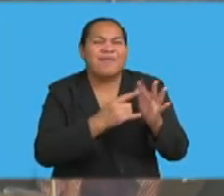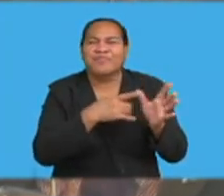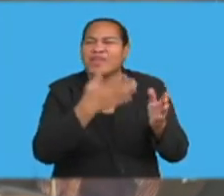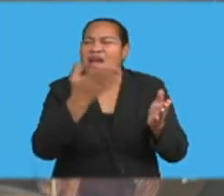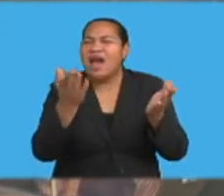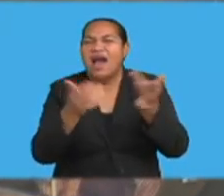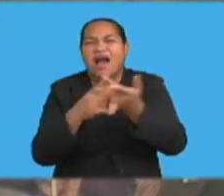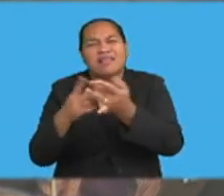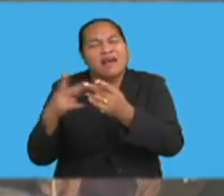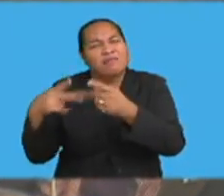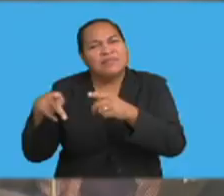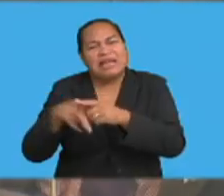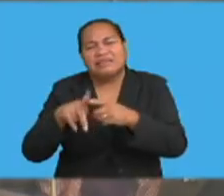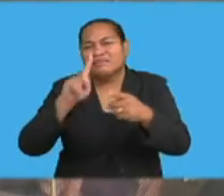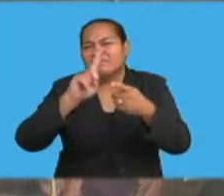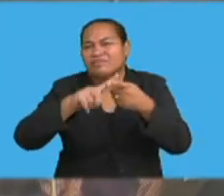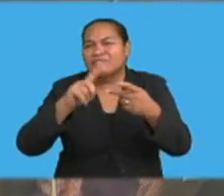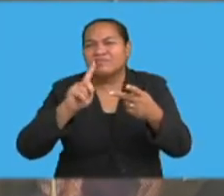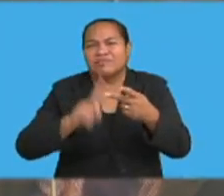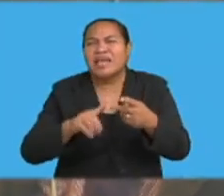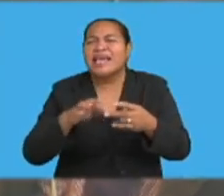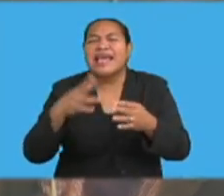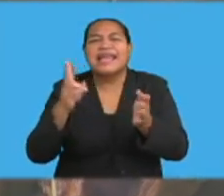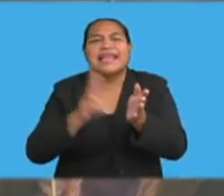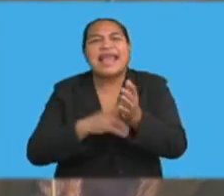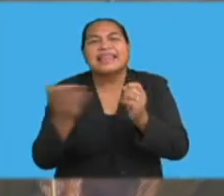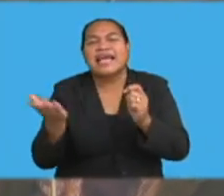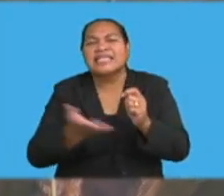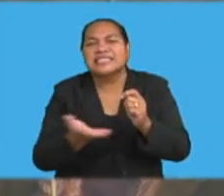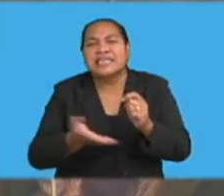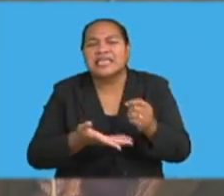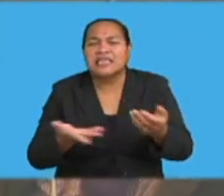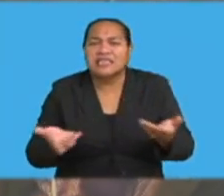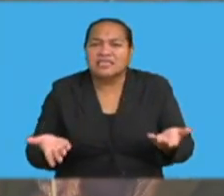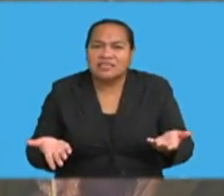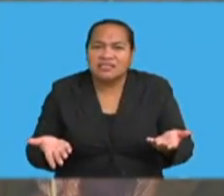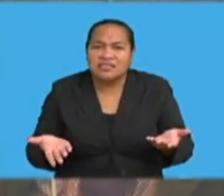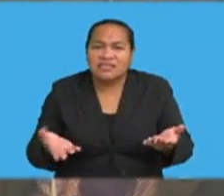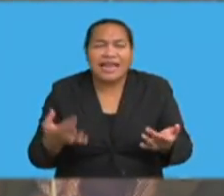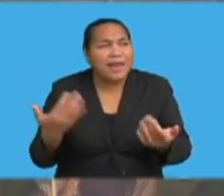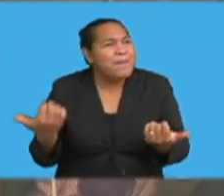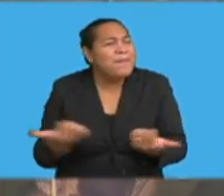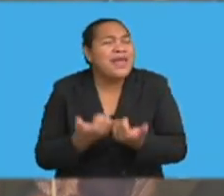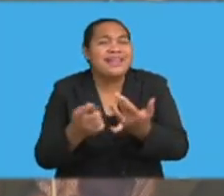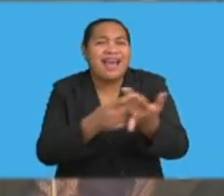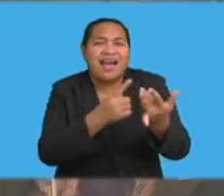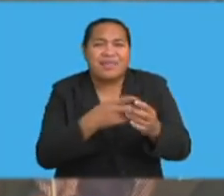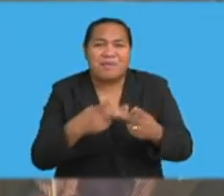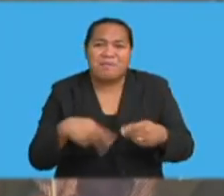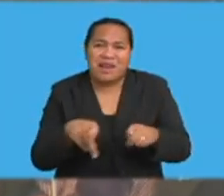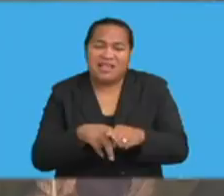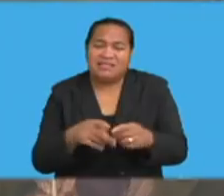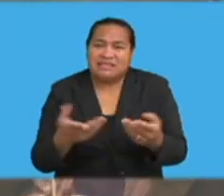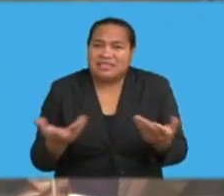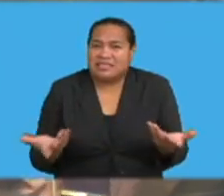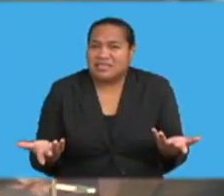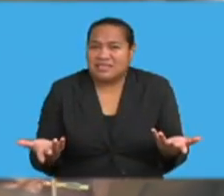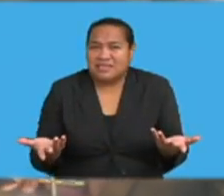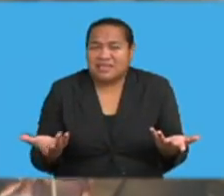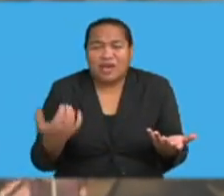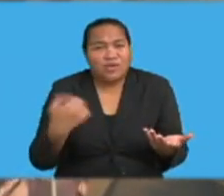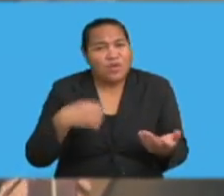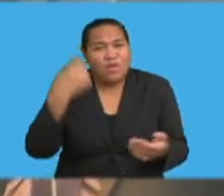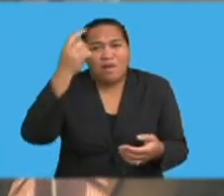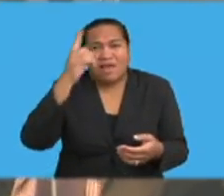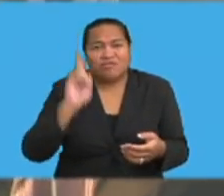and in Naitasiri? And there are so many other places still pending rural